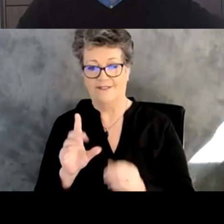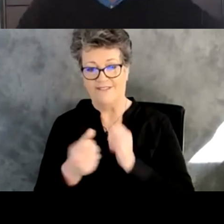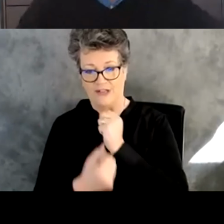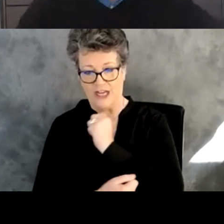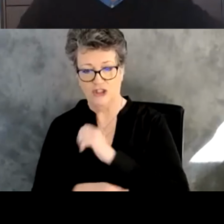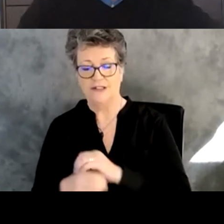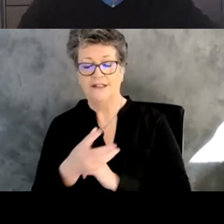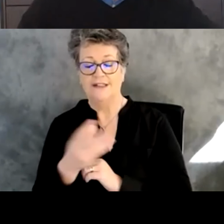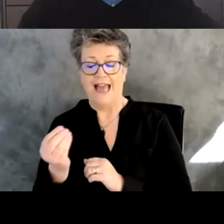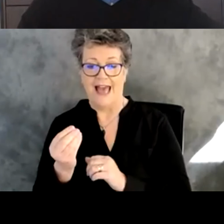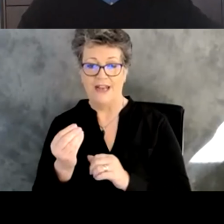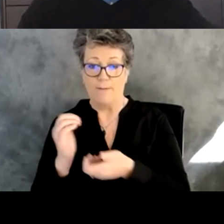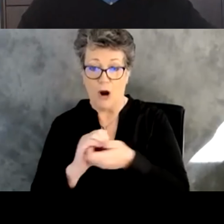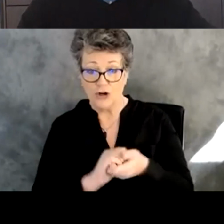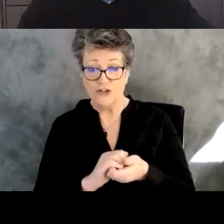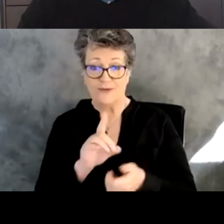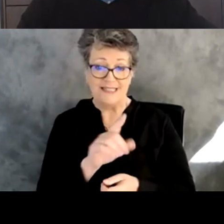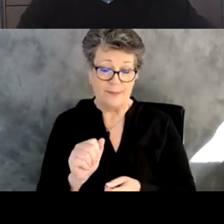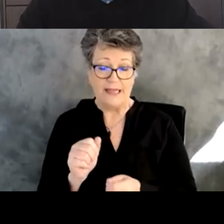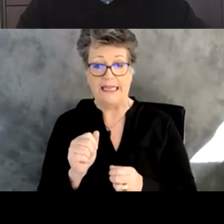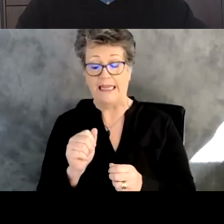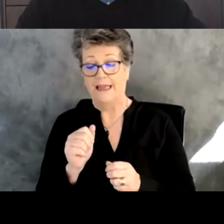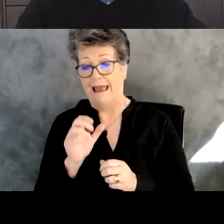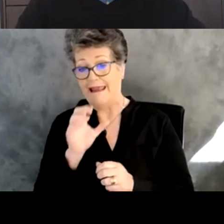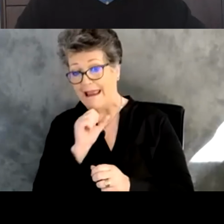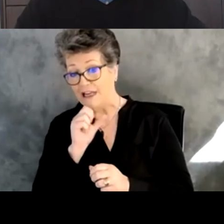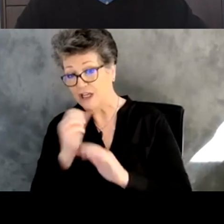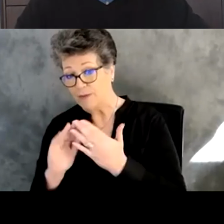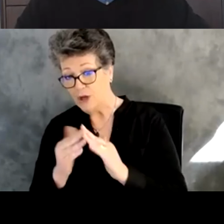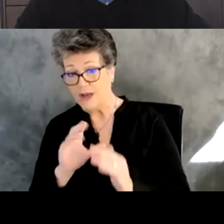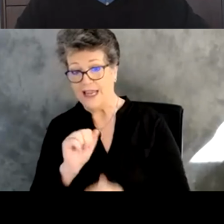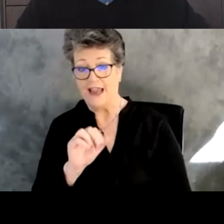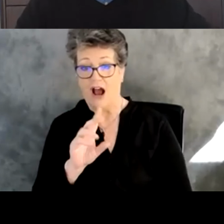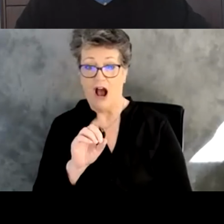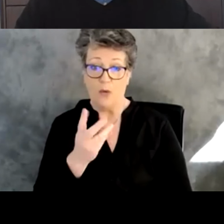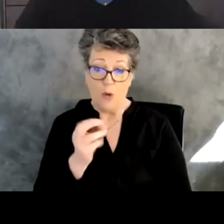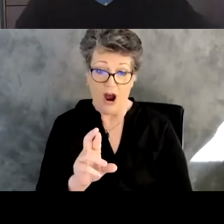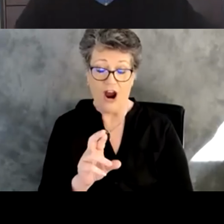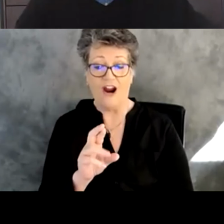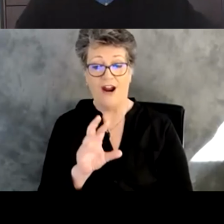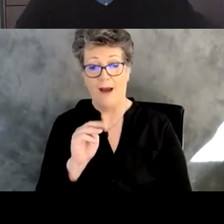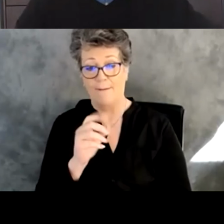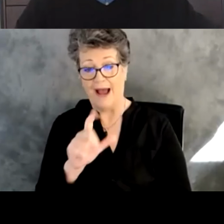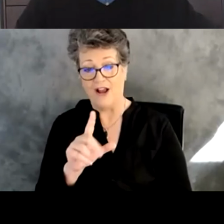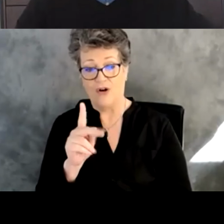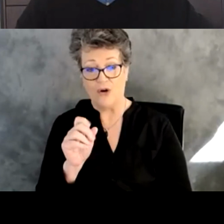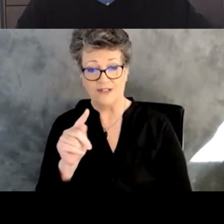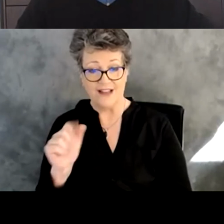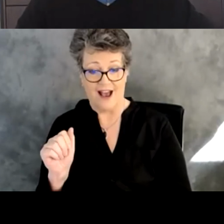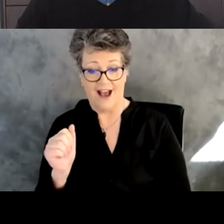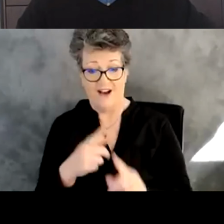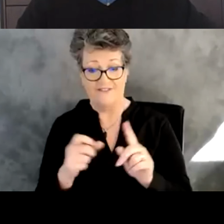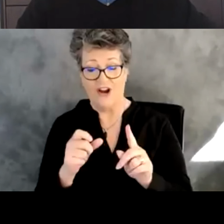the aging and disability community, including Anwar and Eli Jalardin, Michael Costa from the